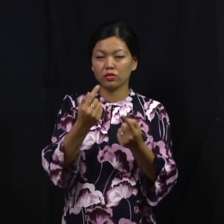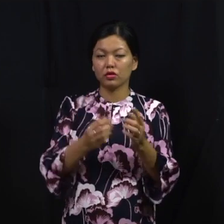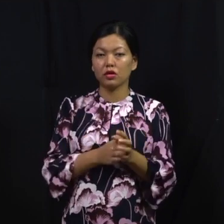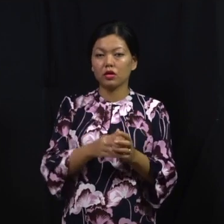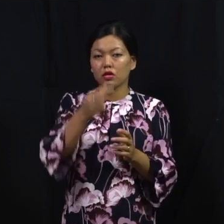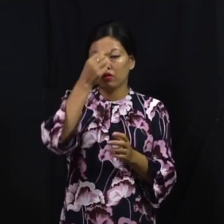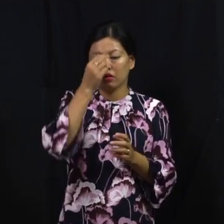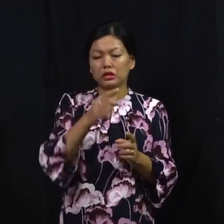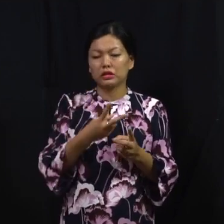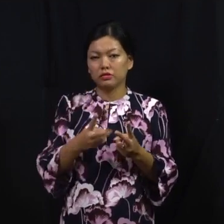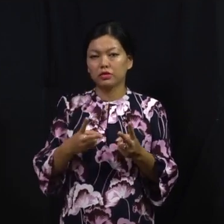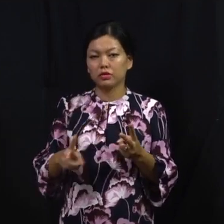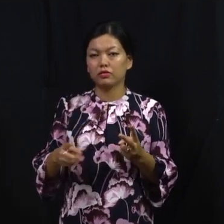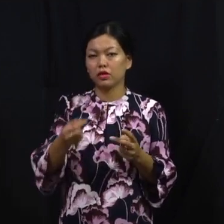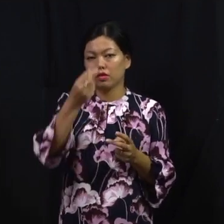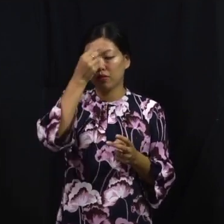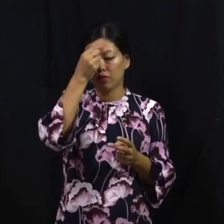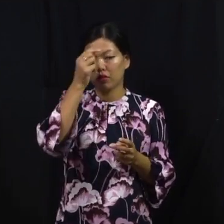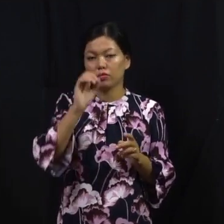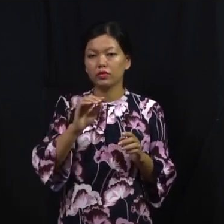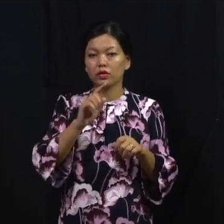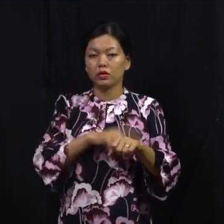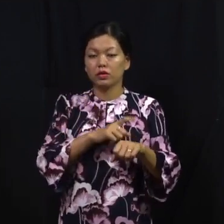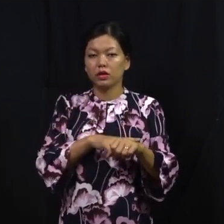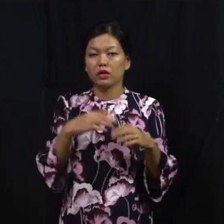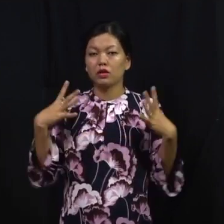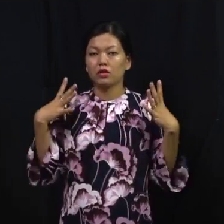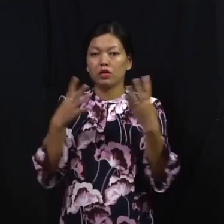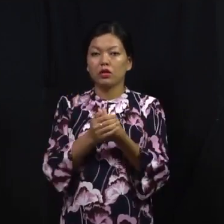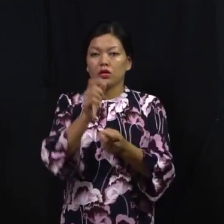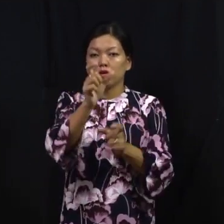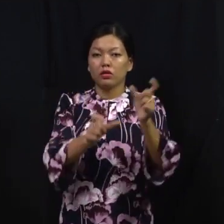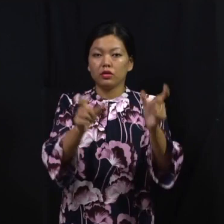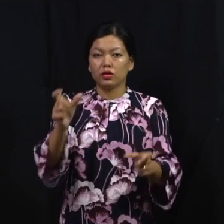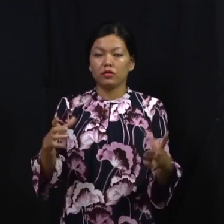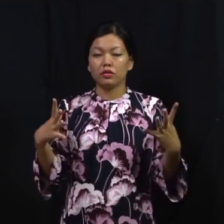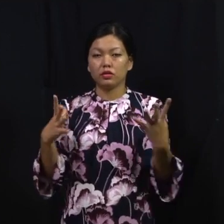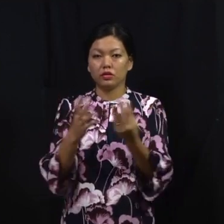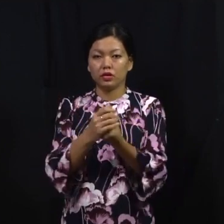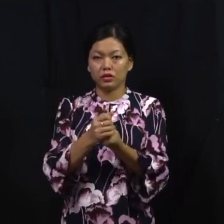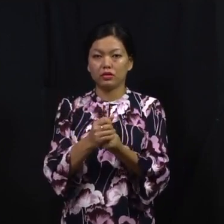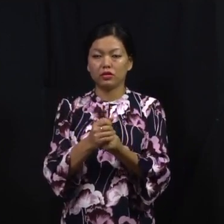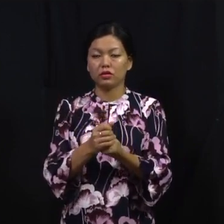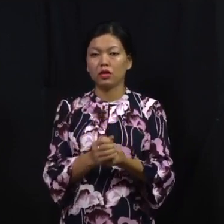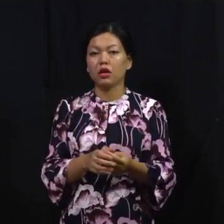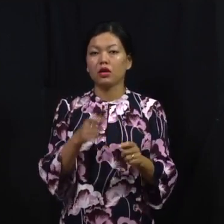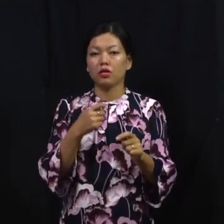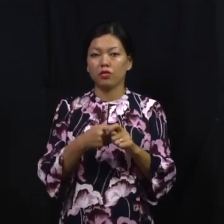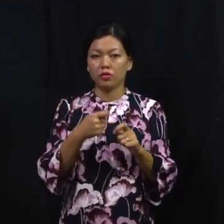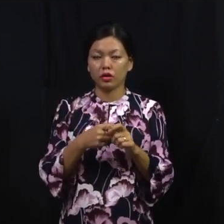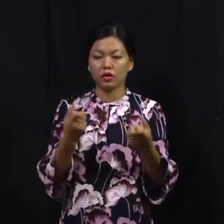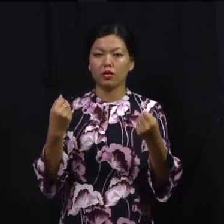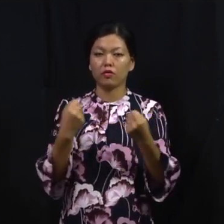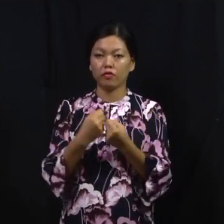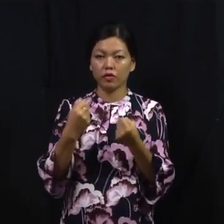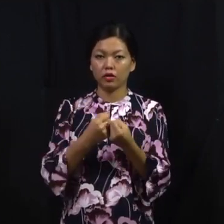the self-determination of the head of the government who is ruling the government, okay. So these are the